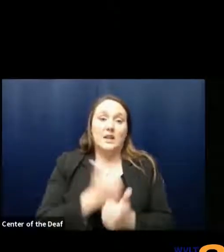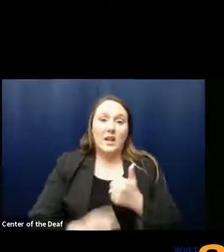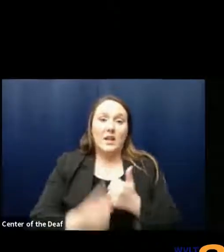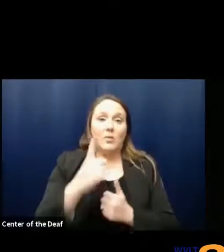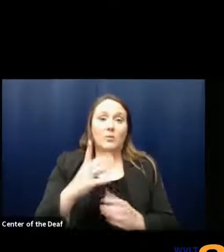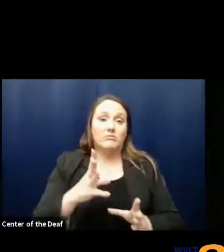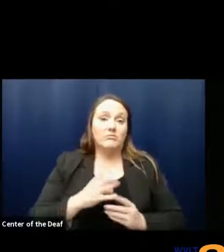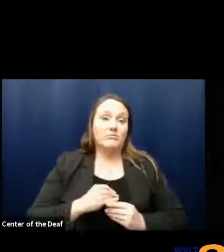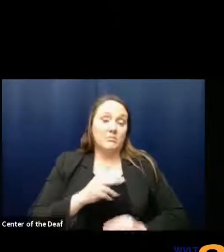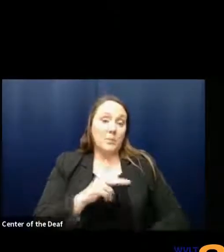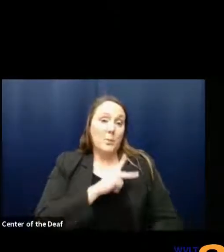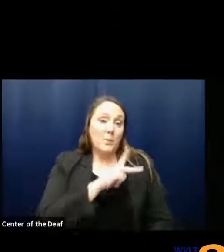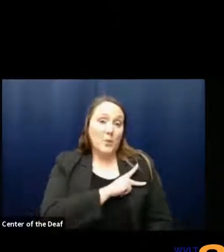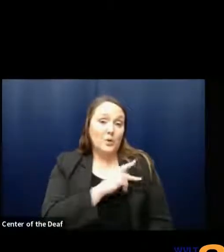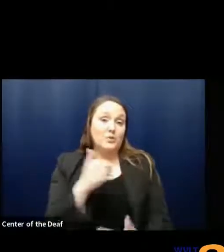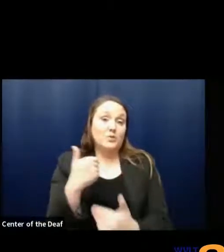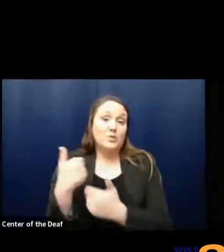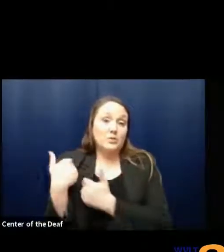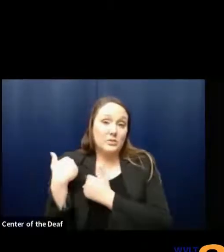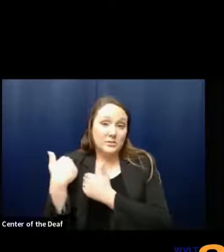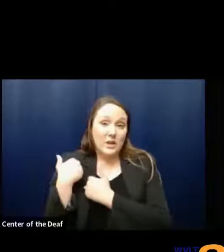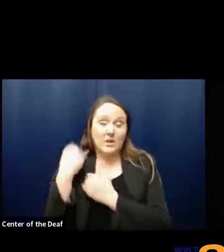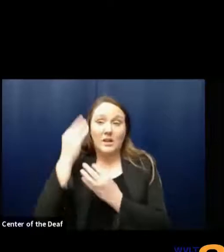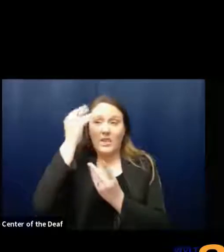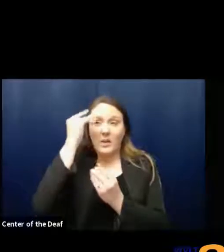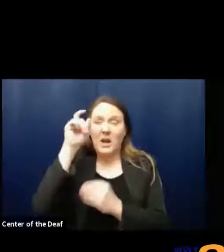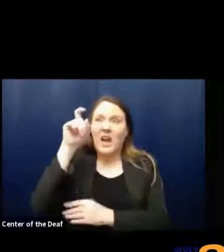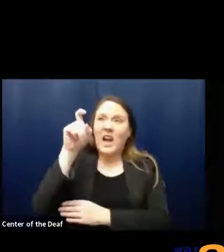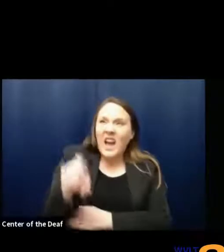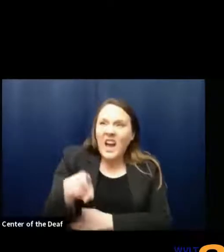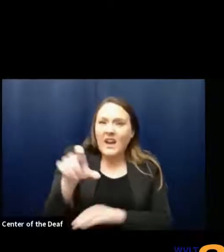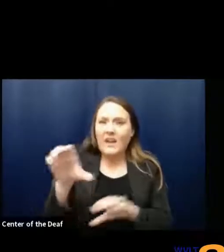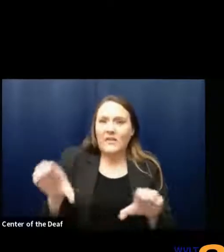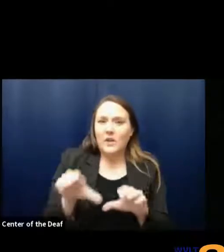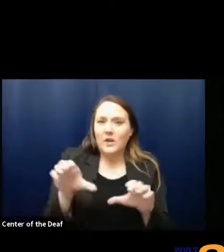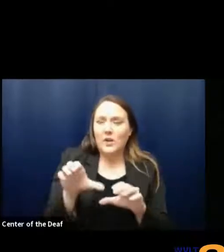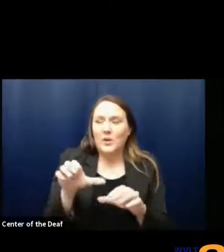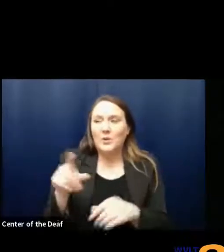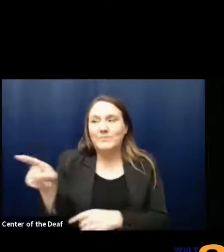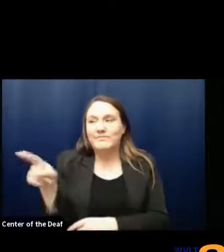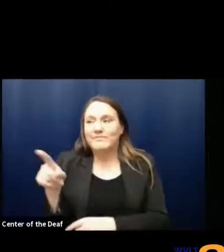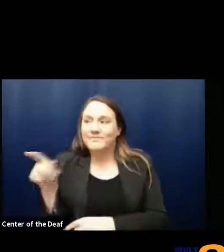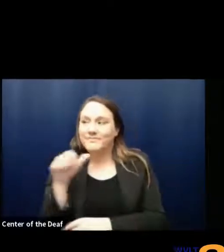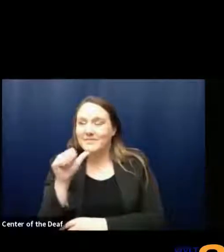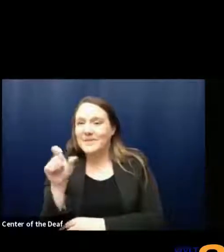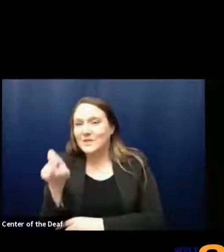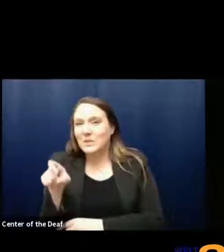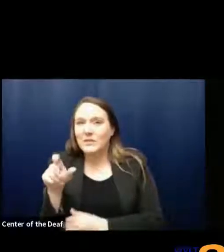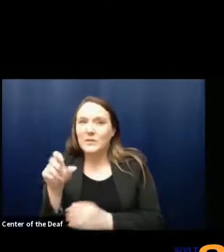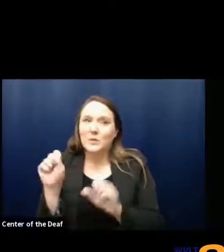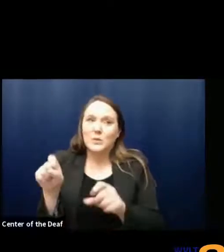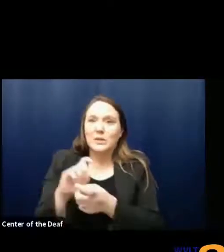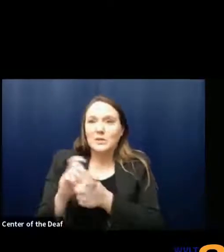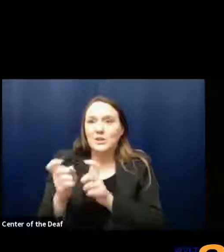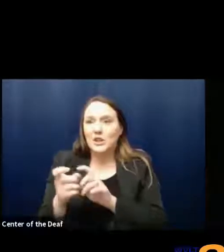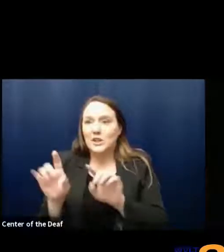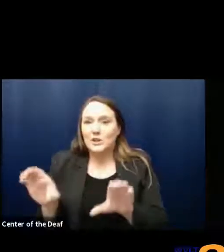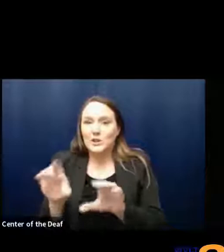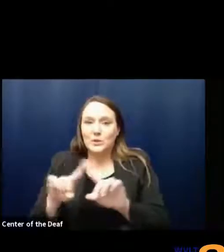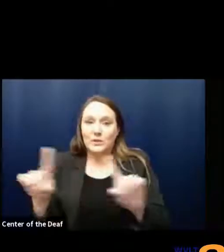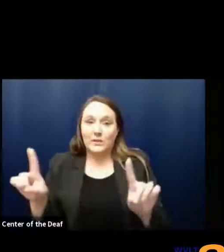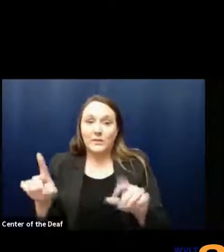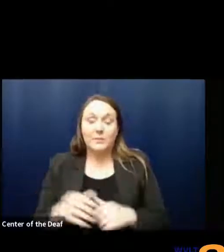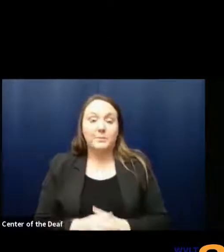think about what activities they have to do during this time and which ones they can do in a different way. Also from David